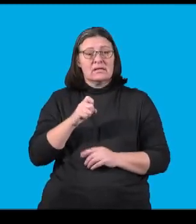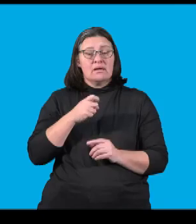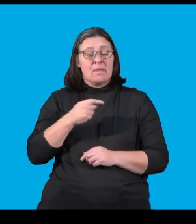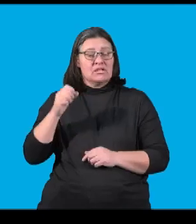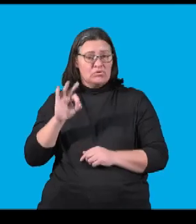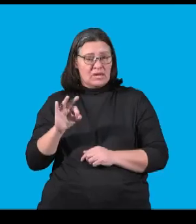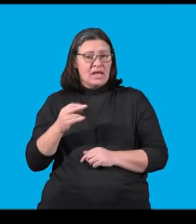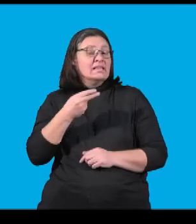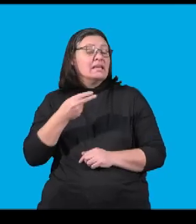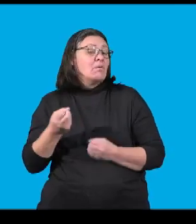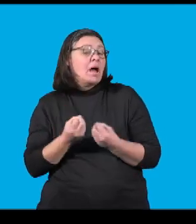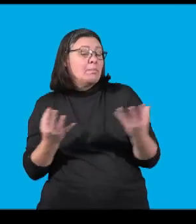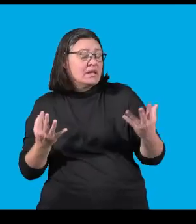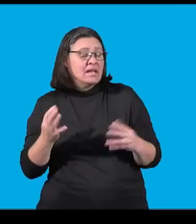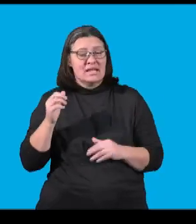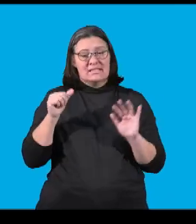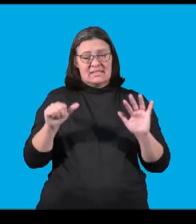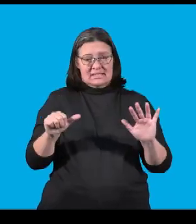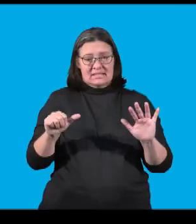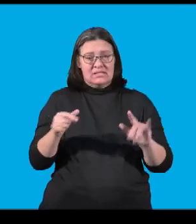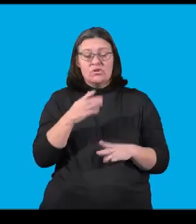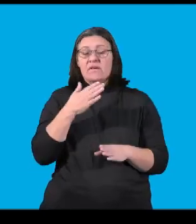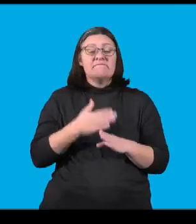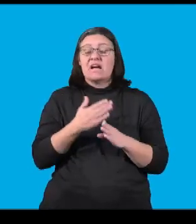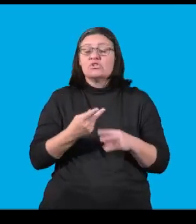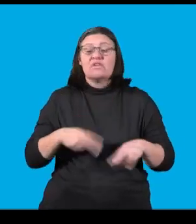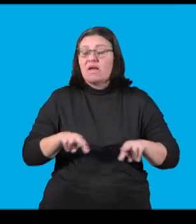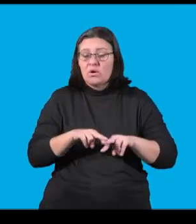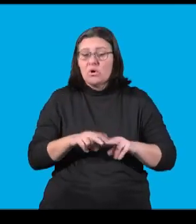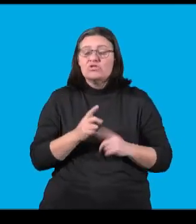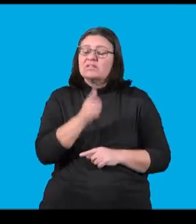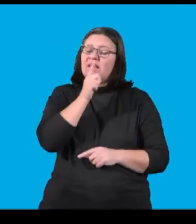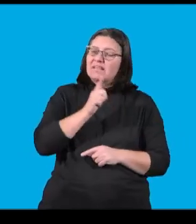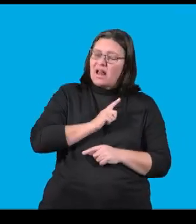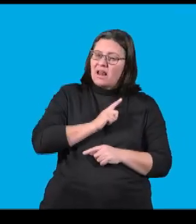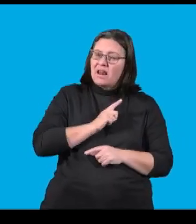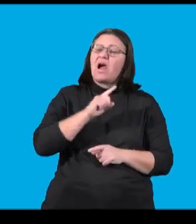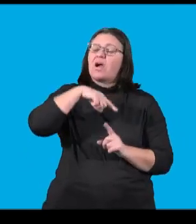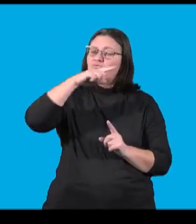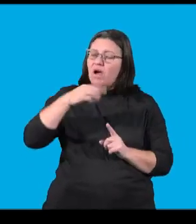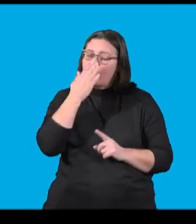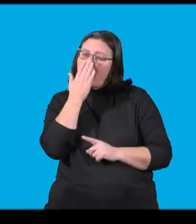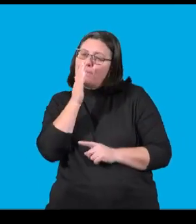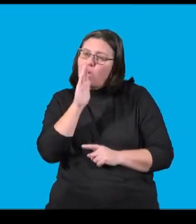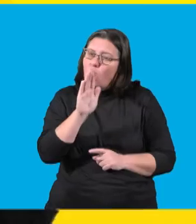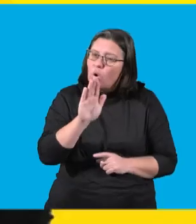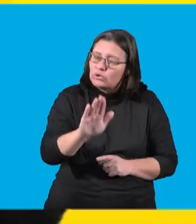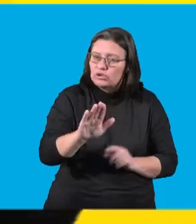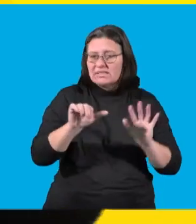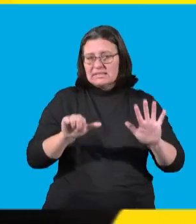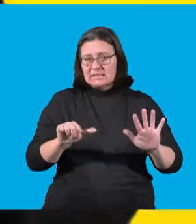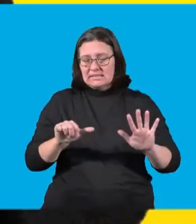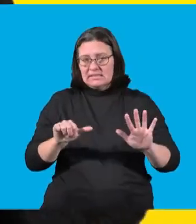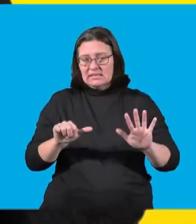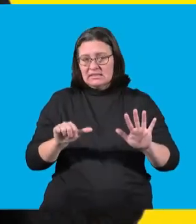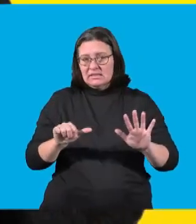is equal to 6. Again, I'll remind you that that is not the function value. It's just telling us that this graph is approaching a